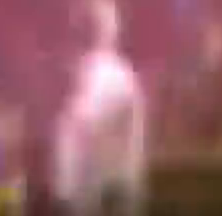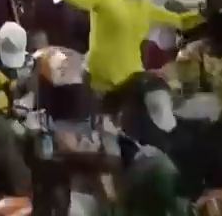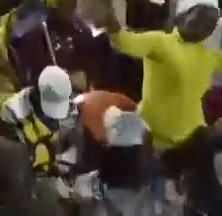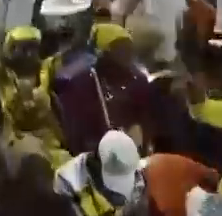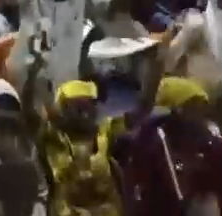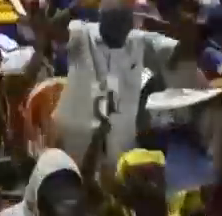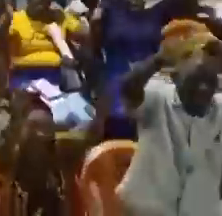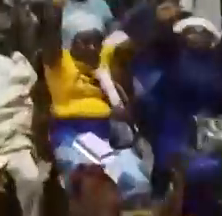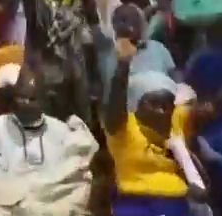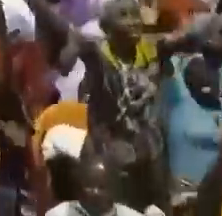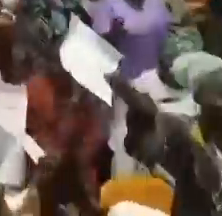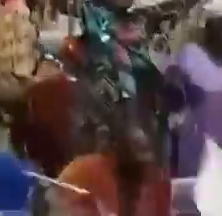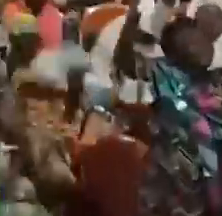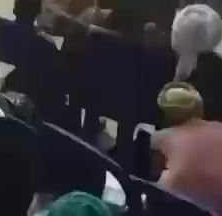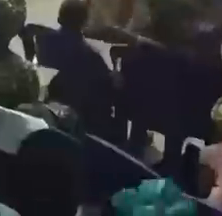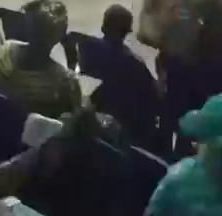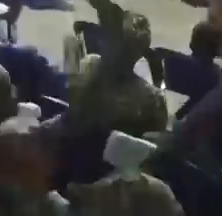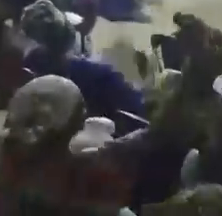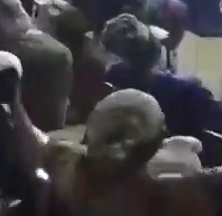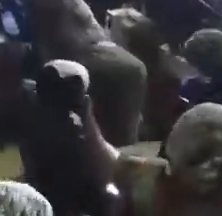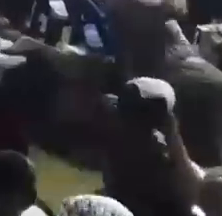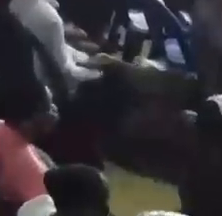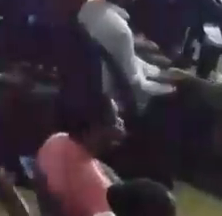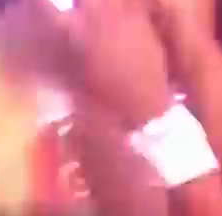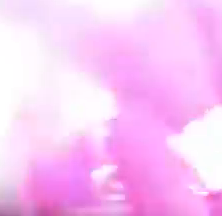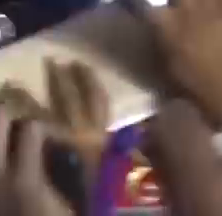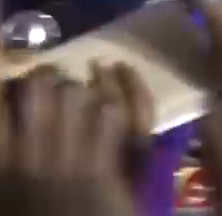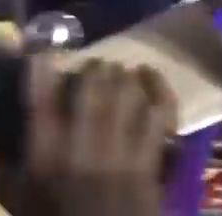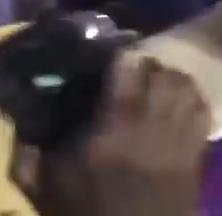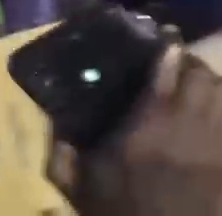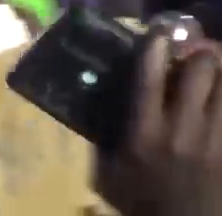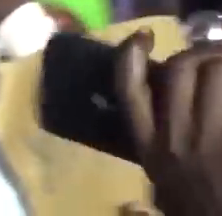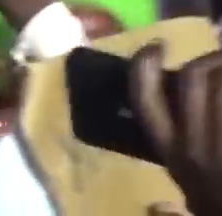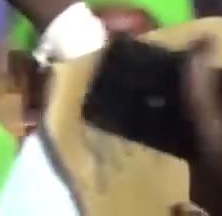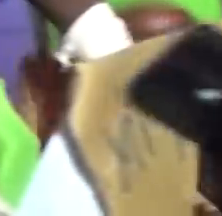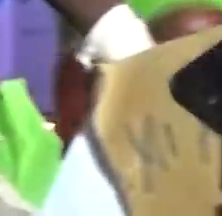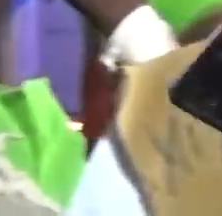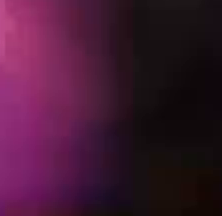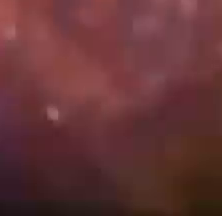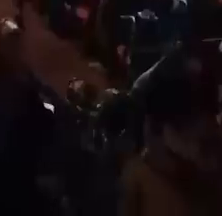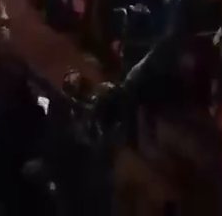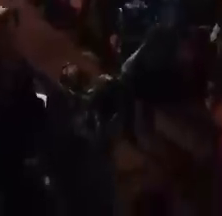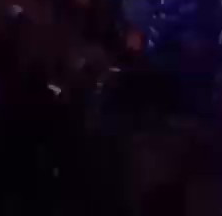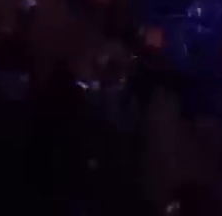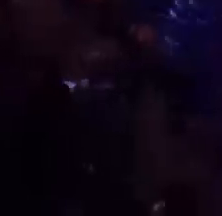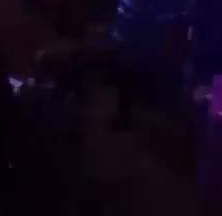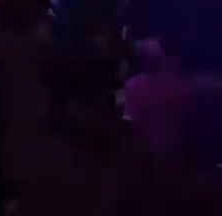ni agbaye lo kiki ilu lu fun apeti nkan bayi o sha na ti sha yanu nla nla tolorun gba owo baba se bi oba se ninu aye oni